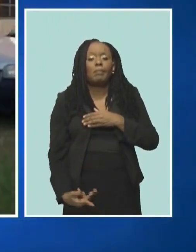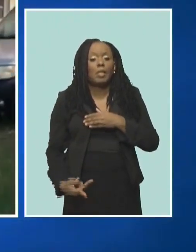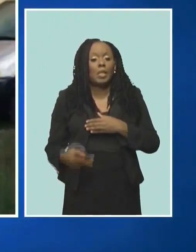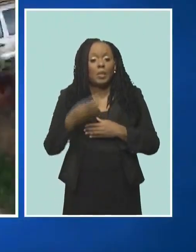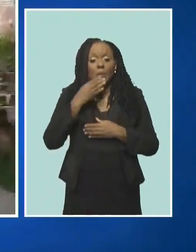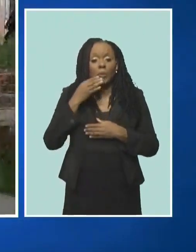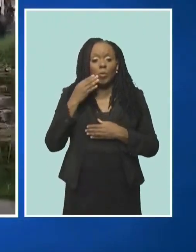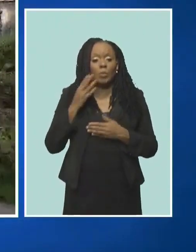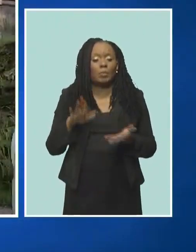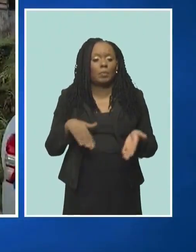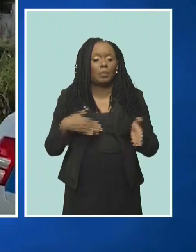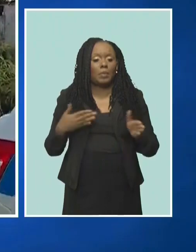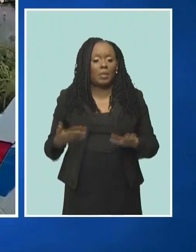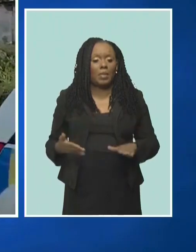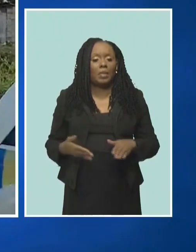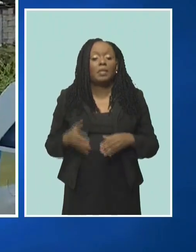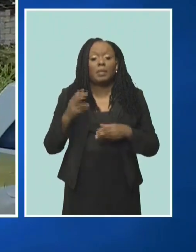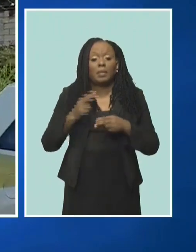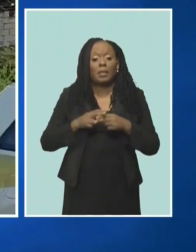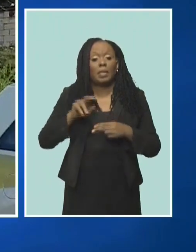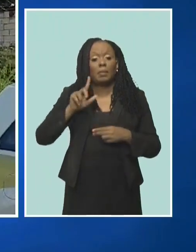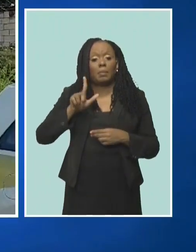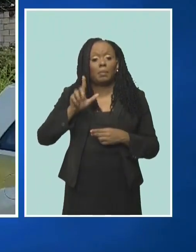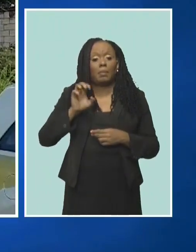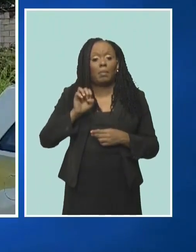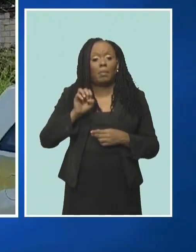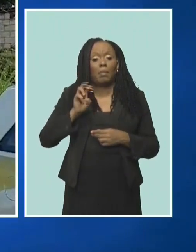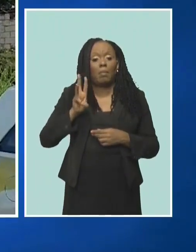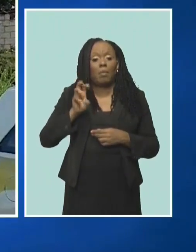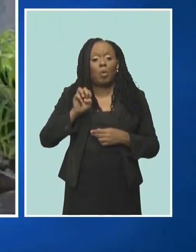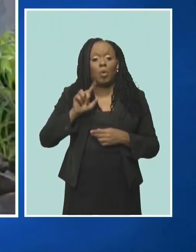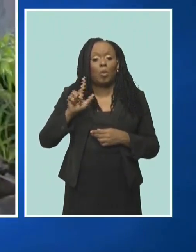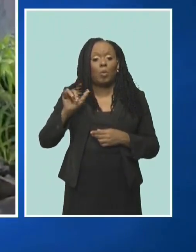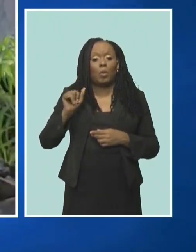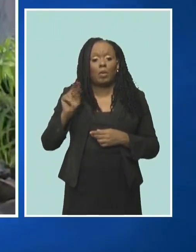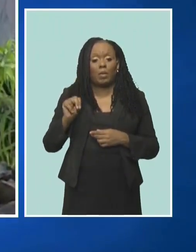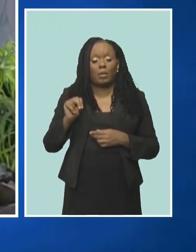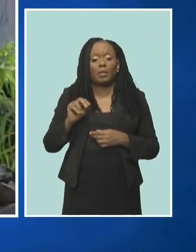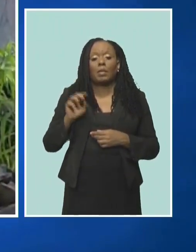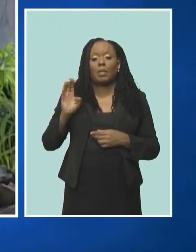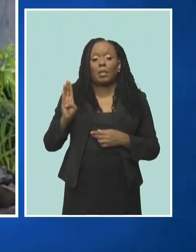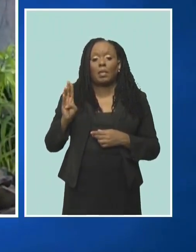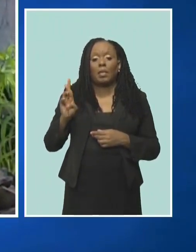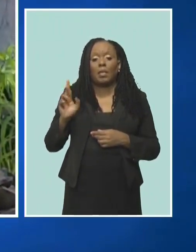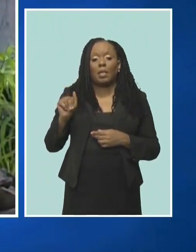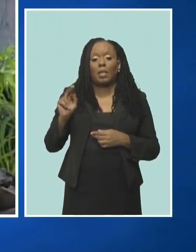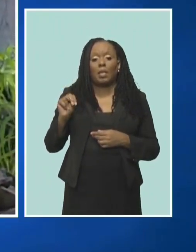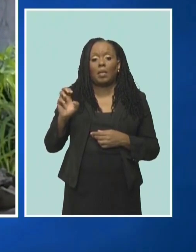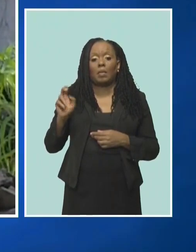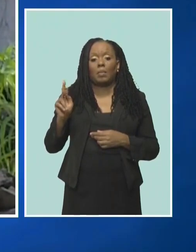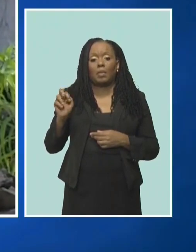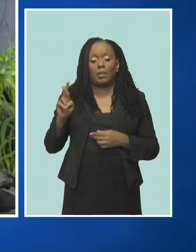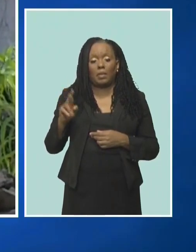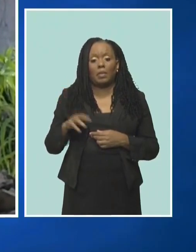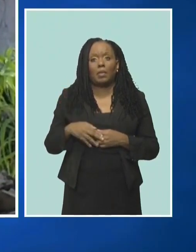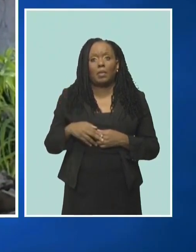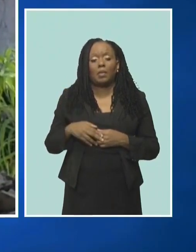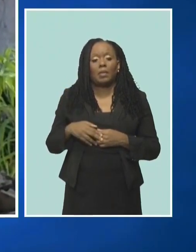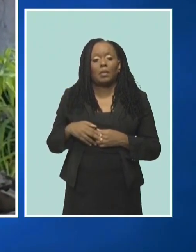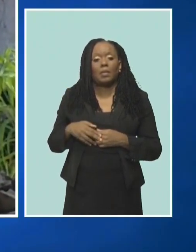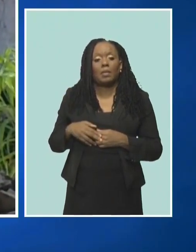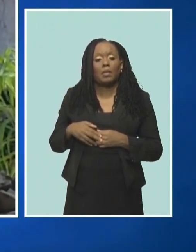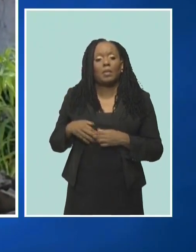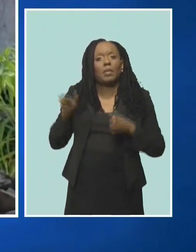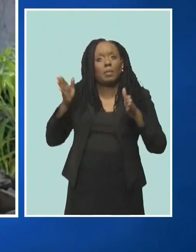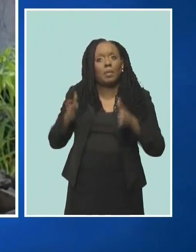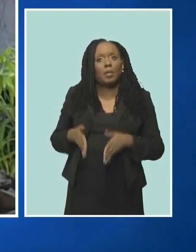home and died. He's been identified as Llewellyn Branker. He was found this morning around 5:30 by the gardener